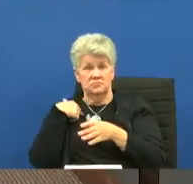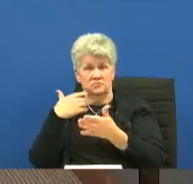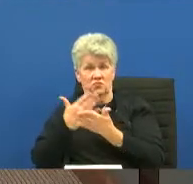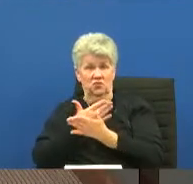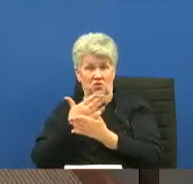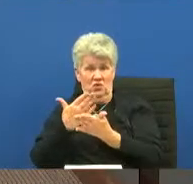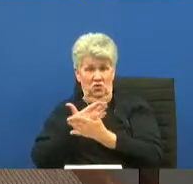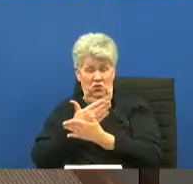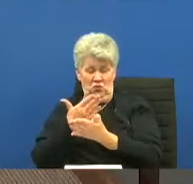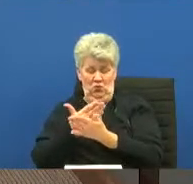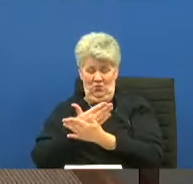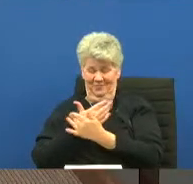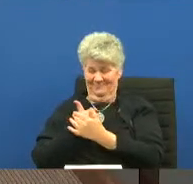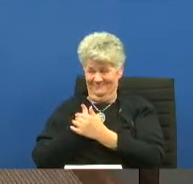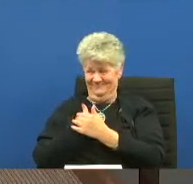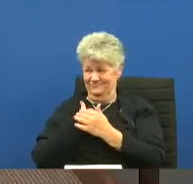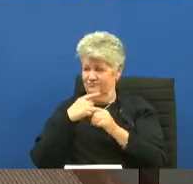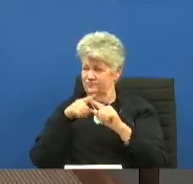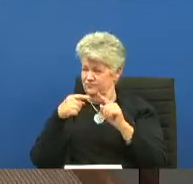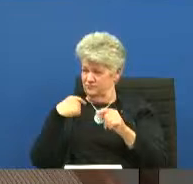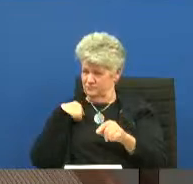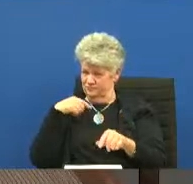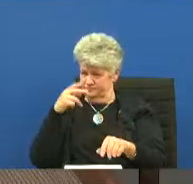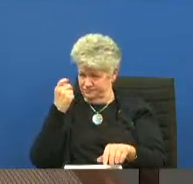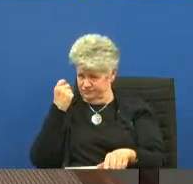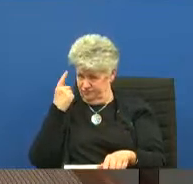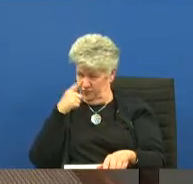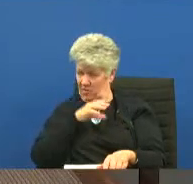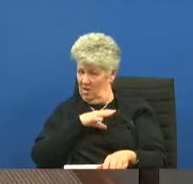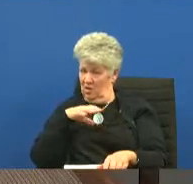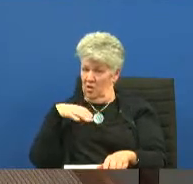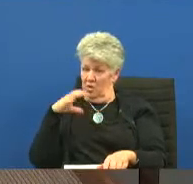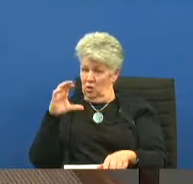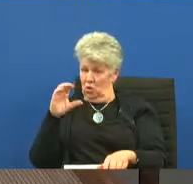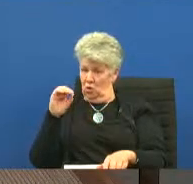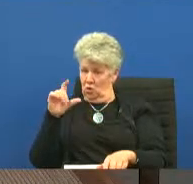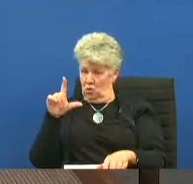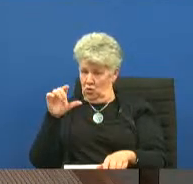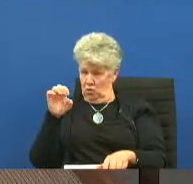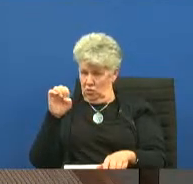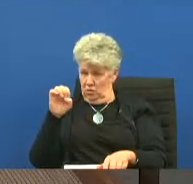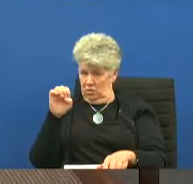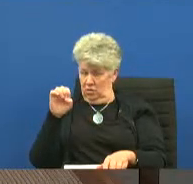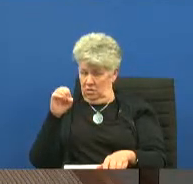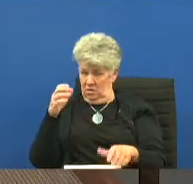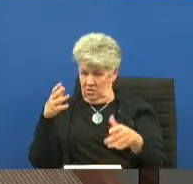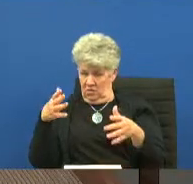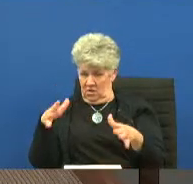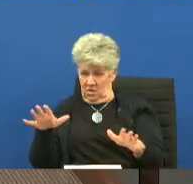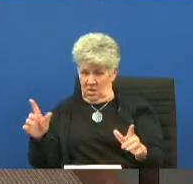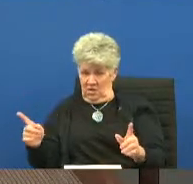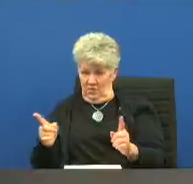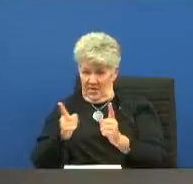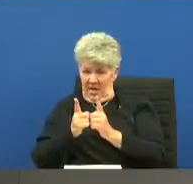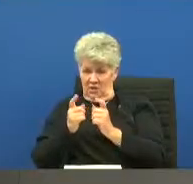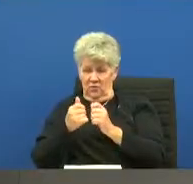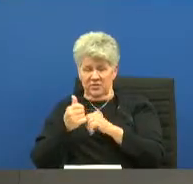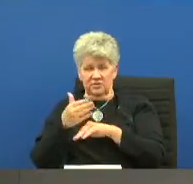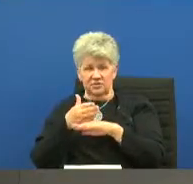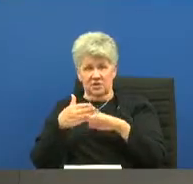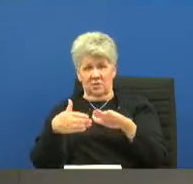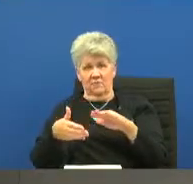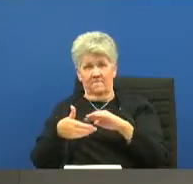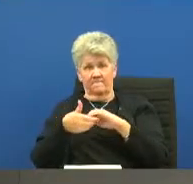block, but it's my understanding that Councilman Cole met with some of the partners.